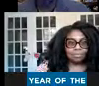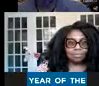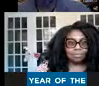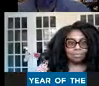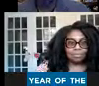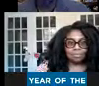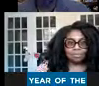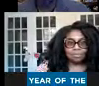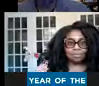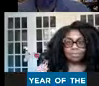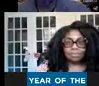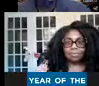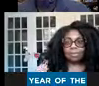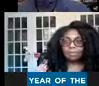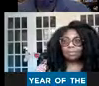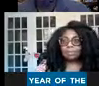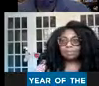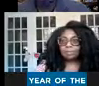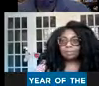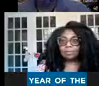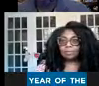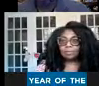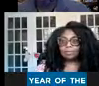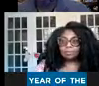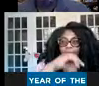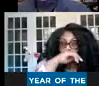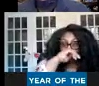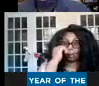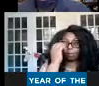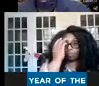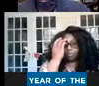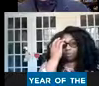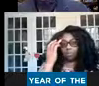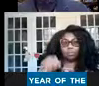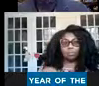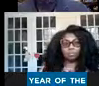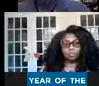Okay, so there's 36,000 students. You guys remember how many Black students?